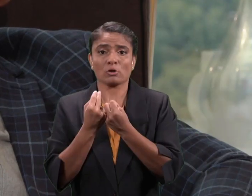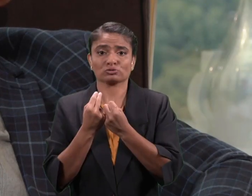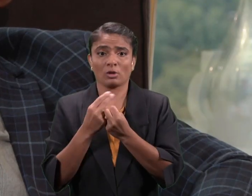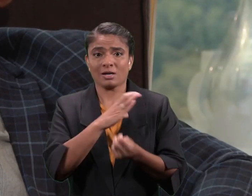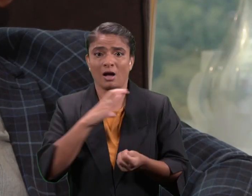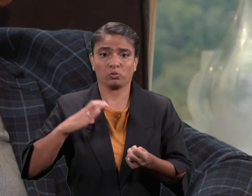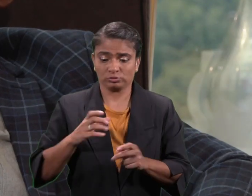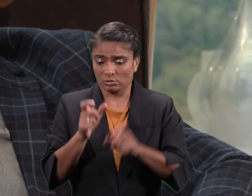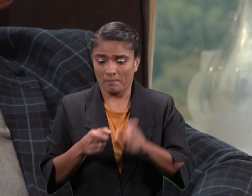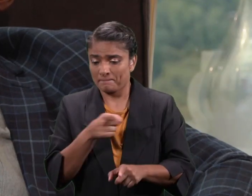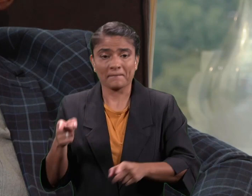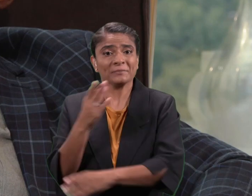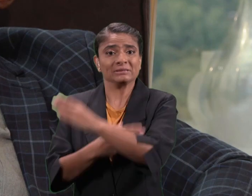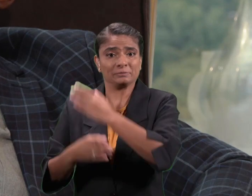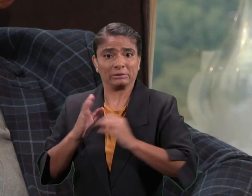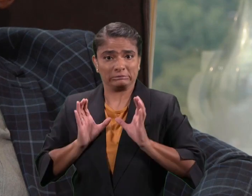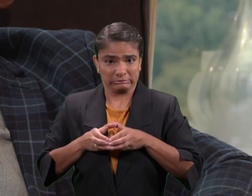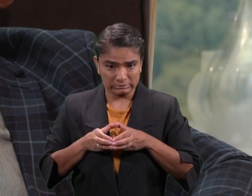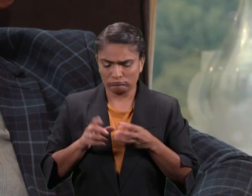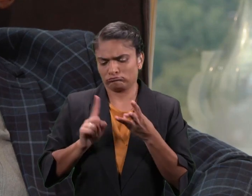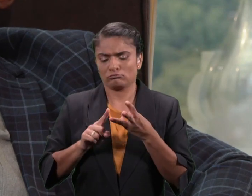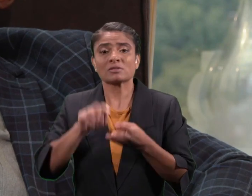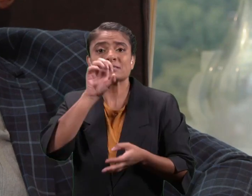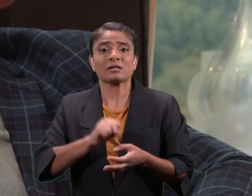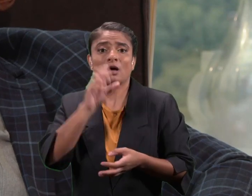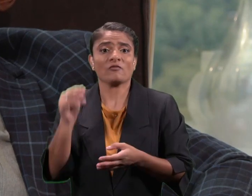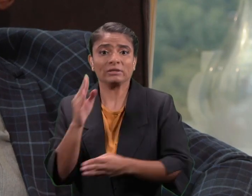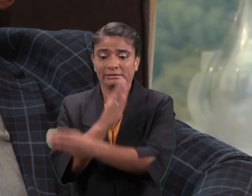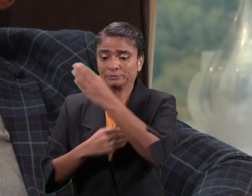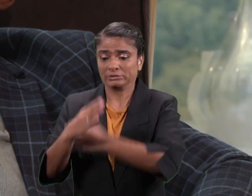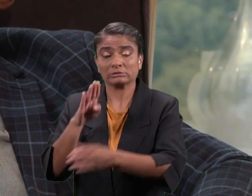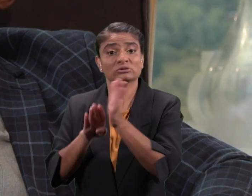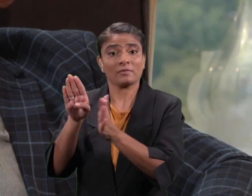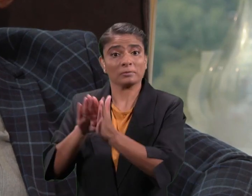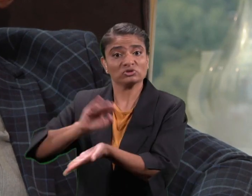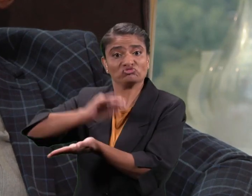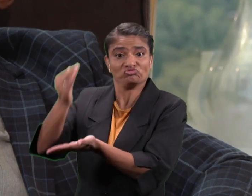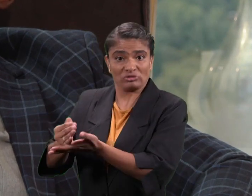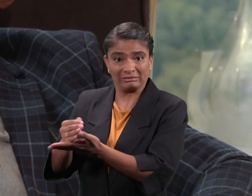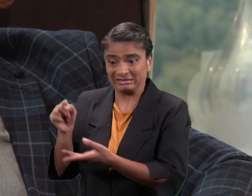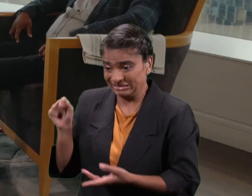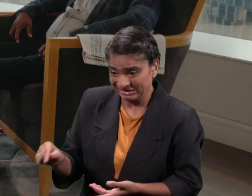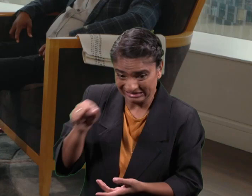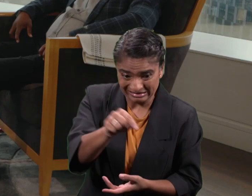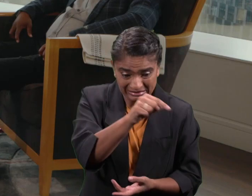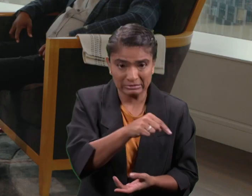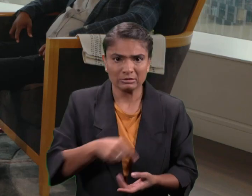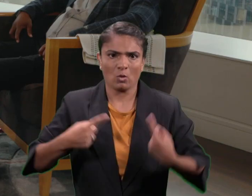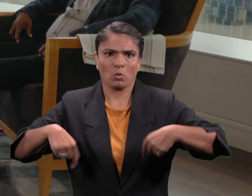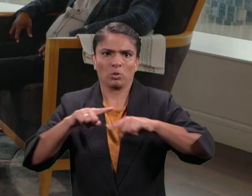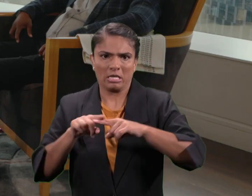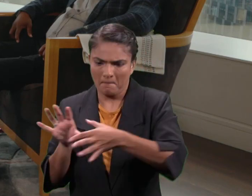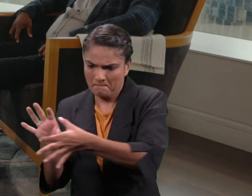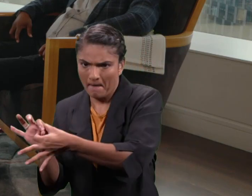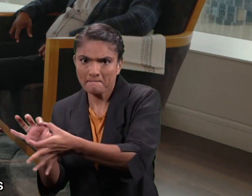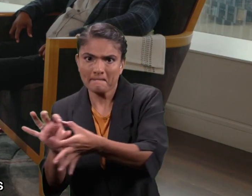National Council for Persons with Disabilities and the South African Disability Development Trust. Now, those kind